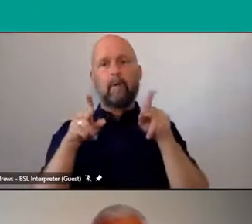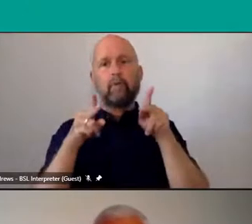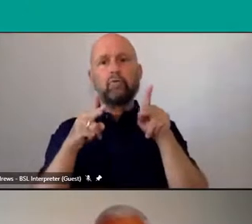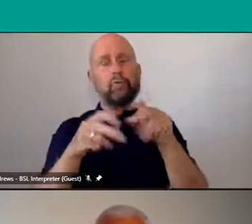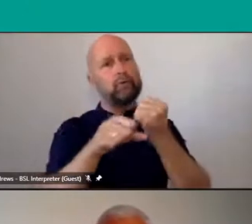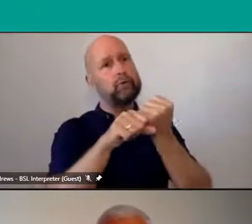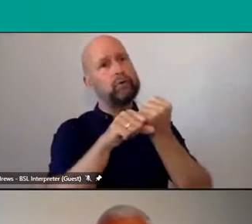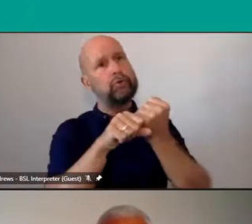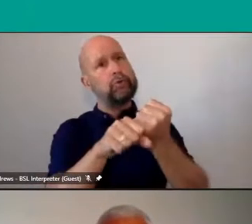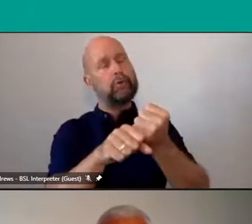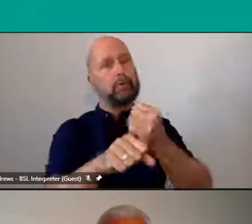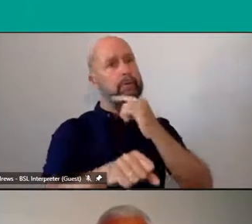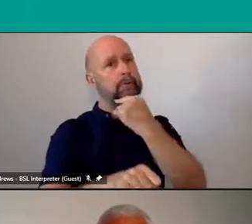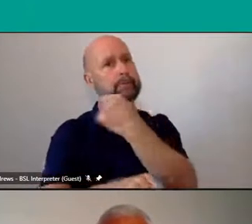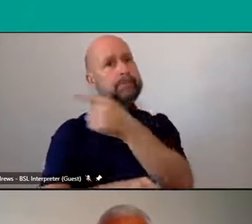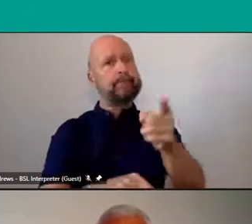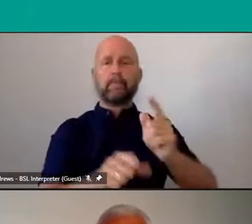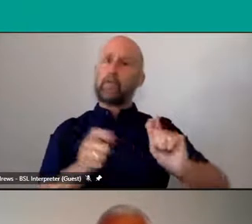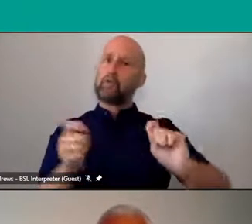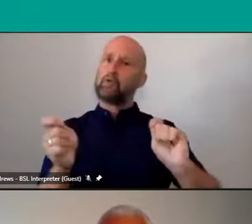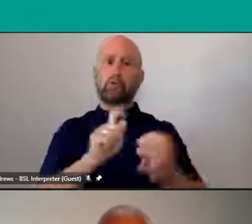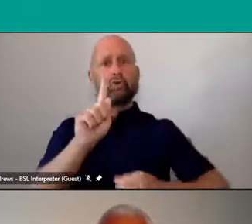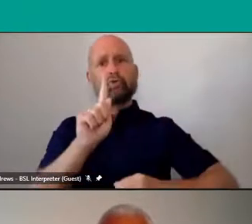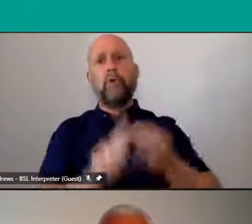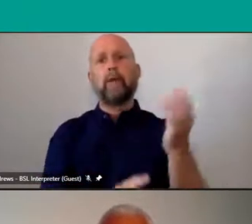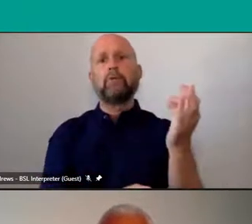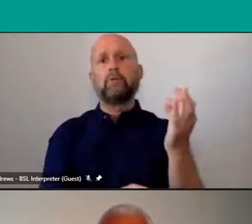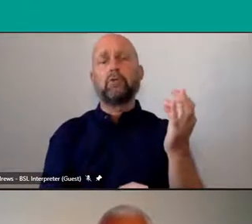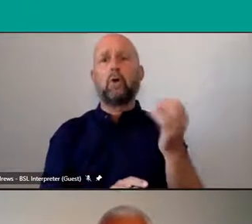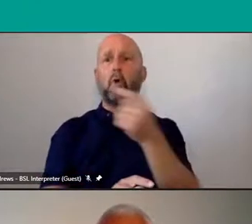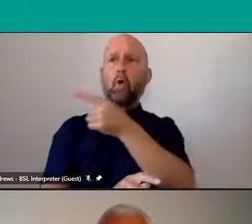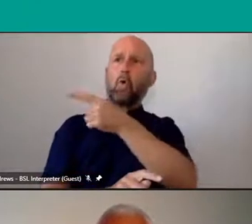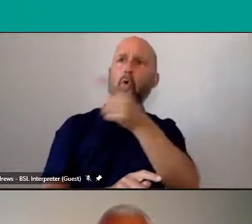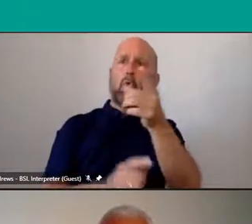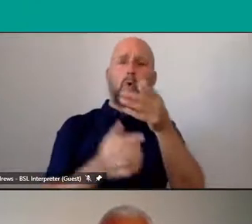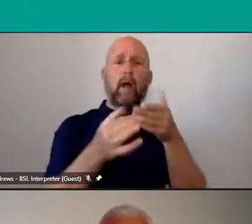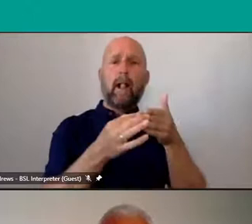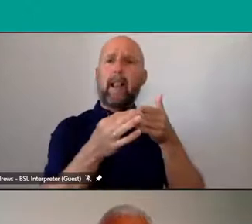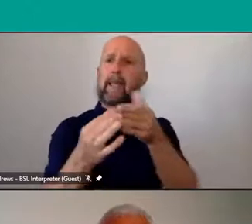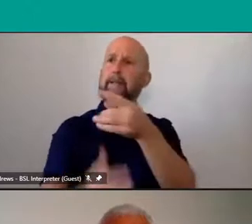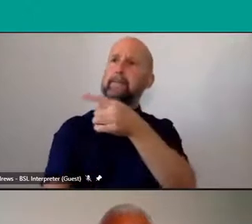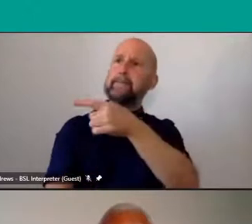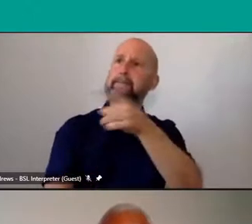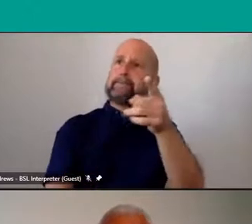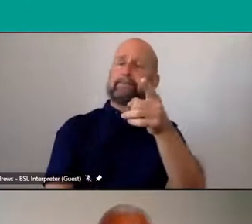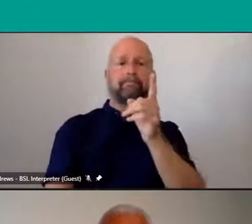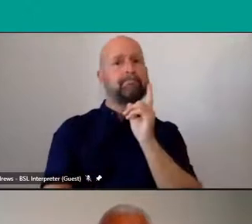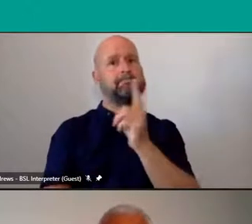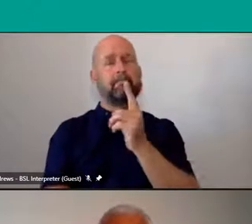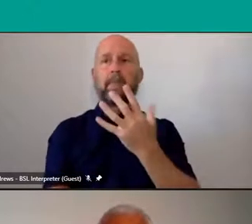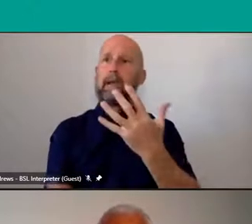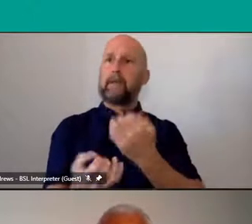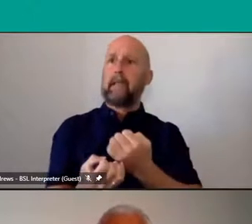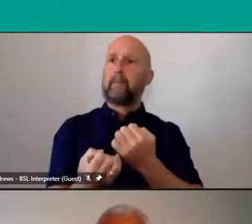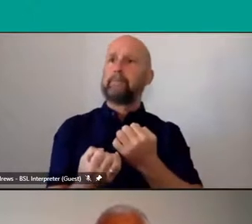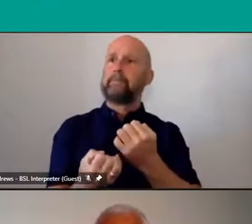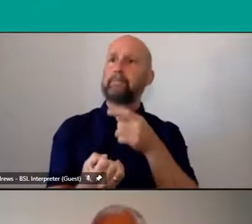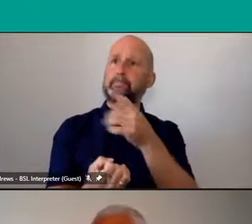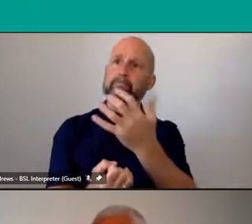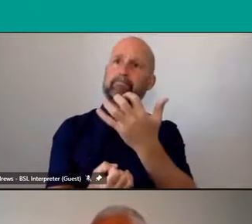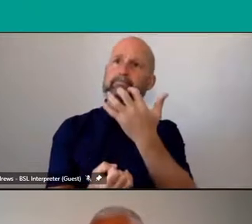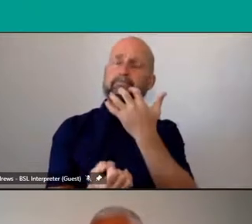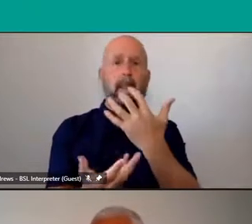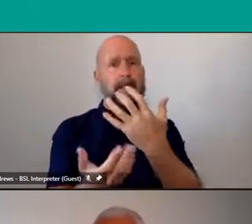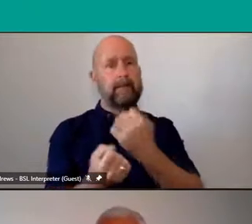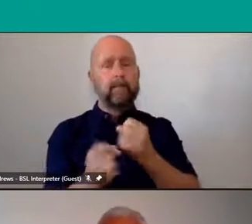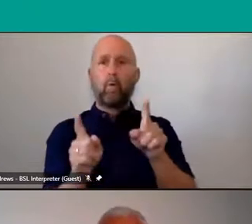demanding change, demanding that leaders step up to the plate, acknowledge and